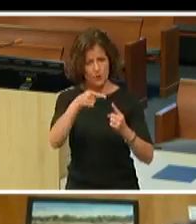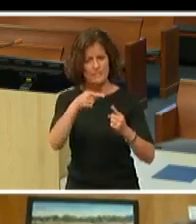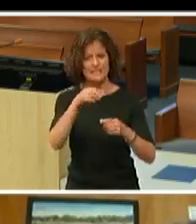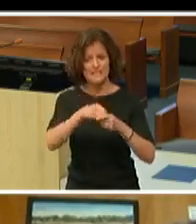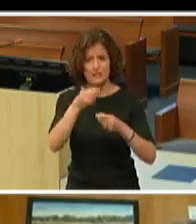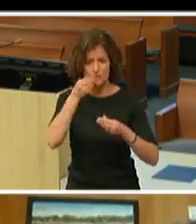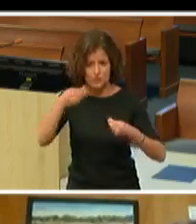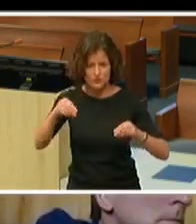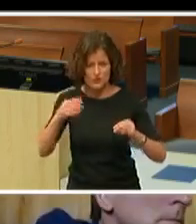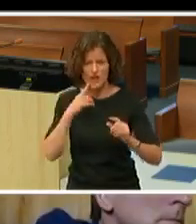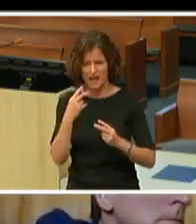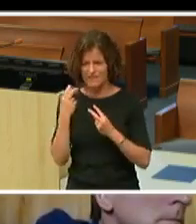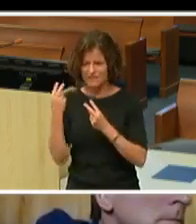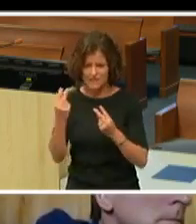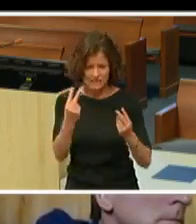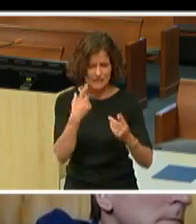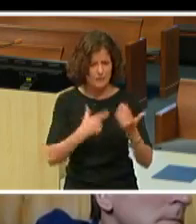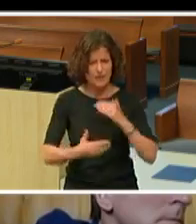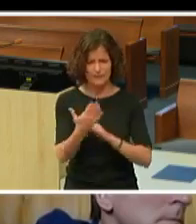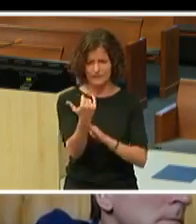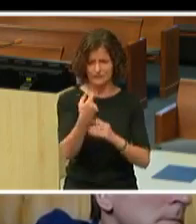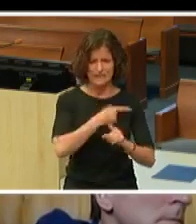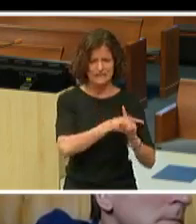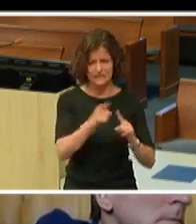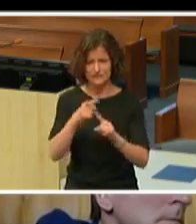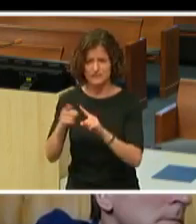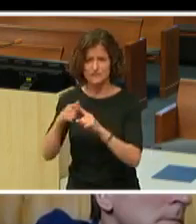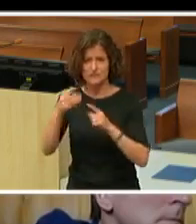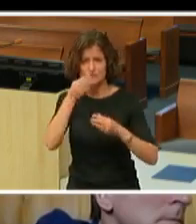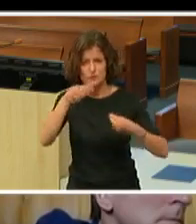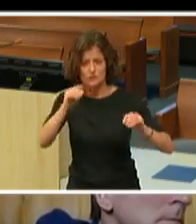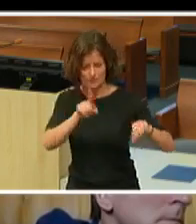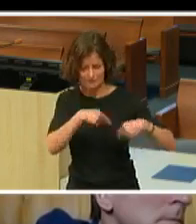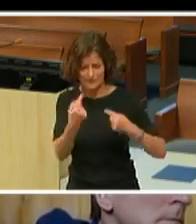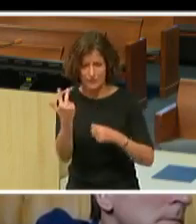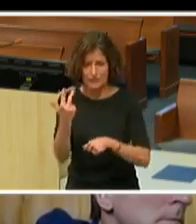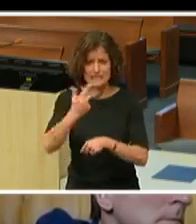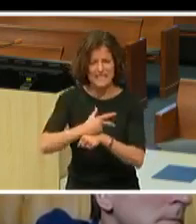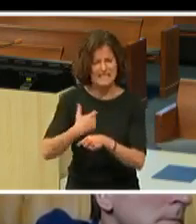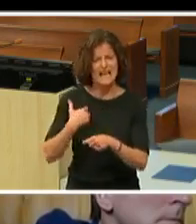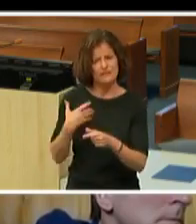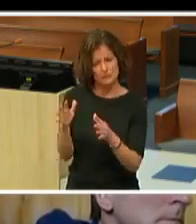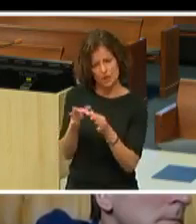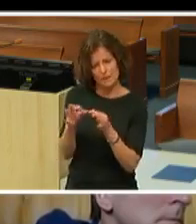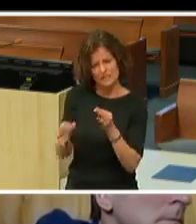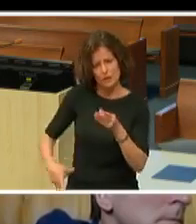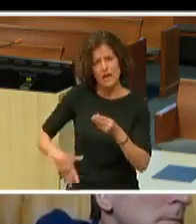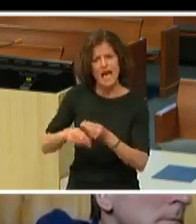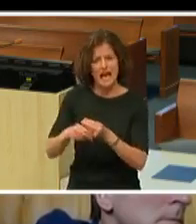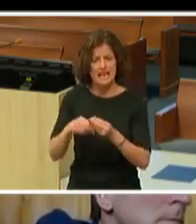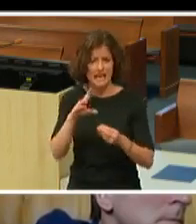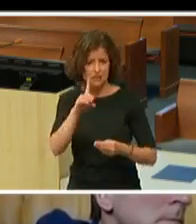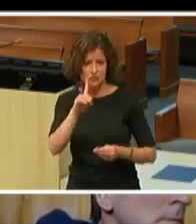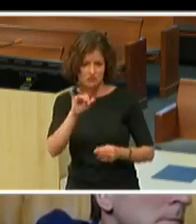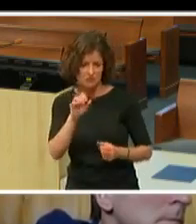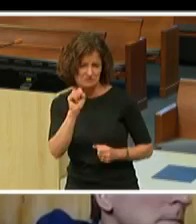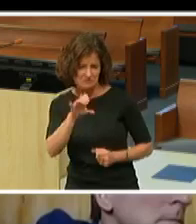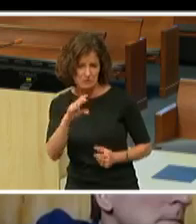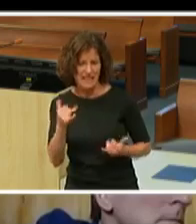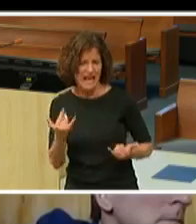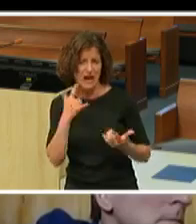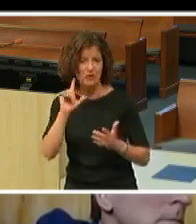like you. I visited about 15 of them over the last 3 days, and I do have some comments about that. I can give them now, or I can wait till we get to